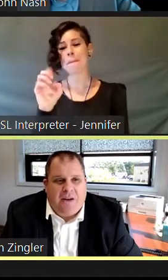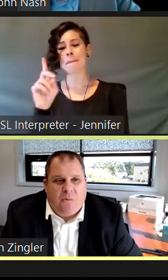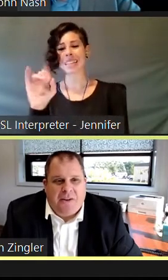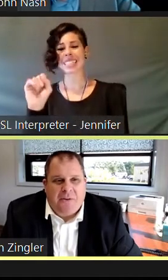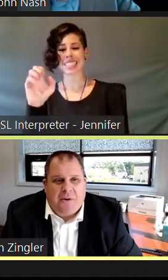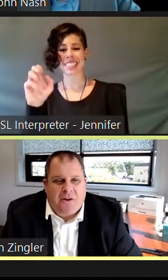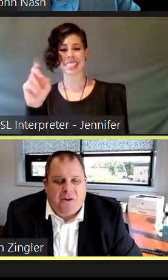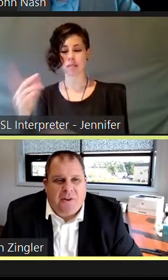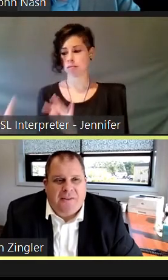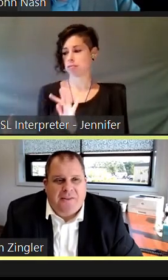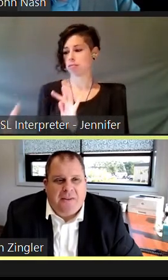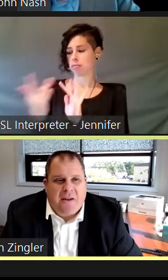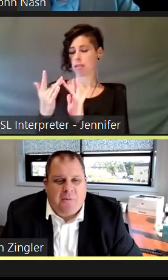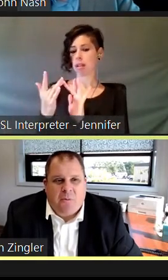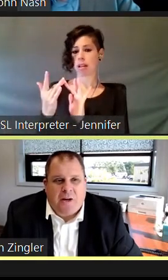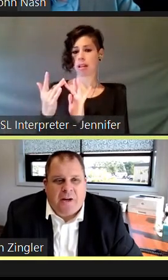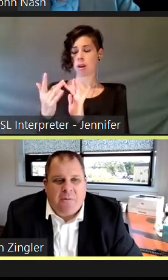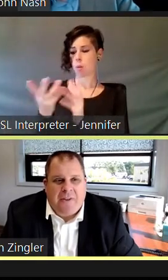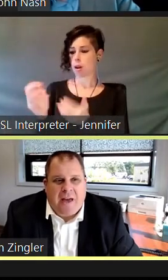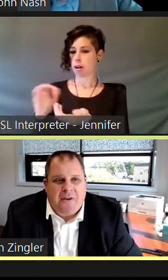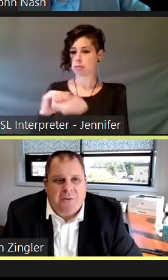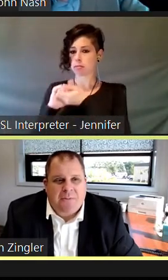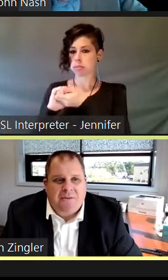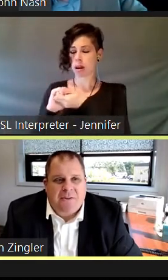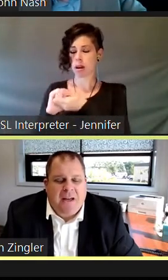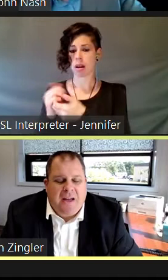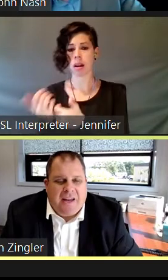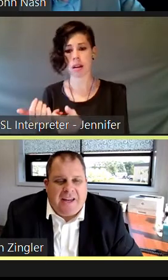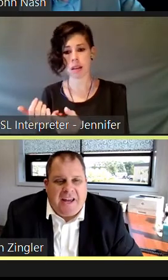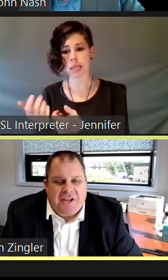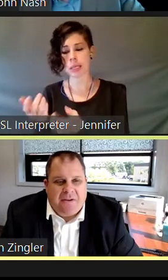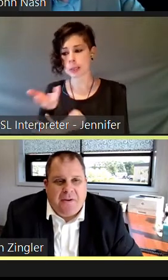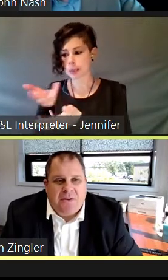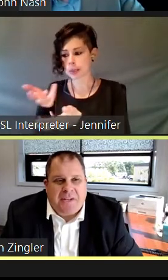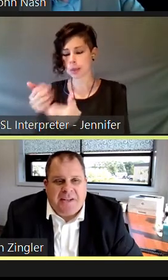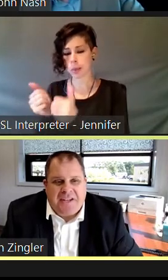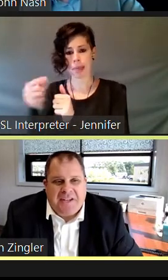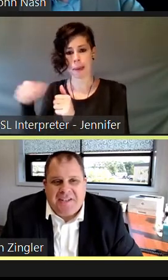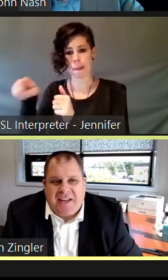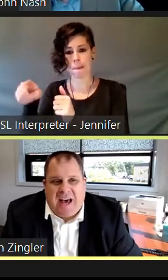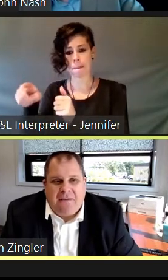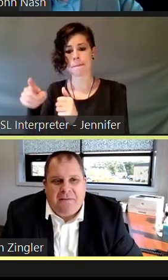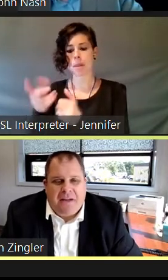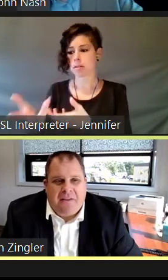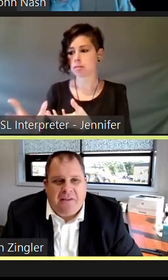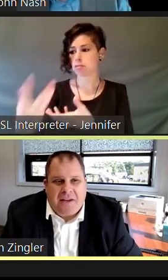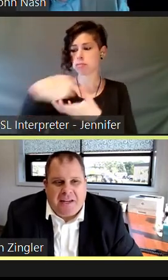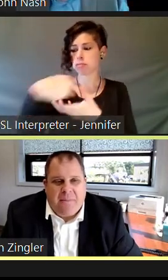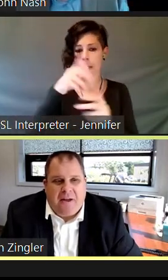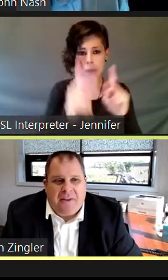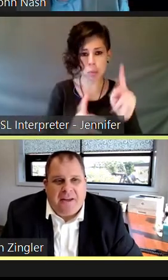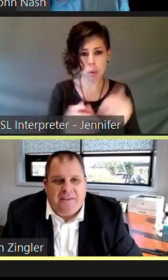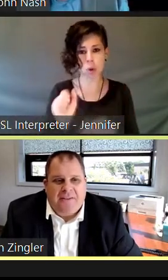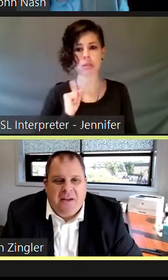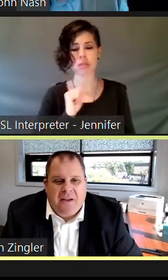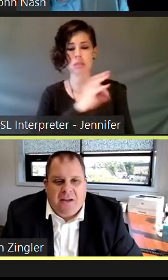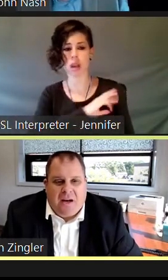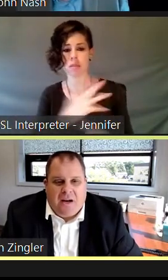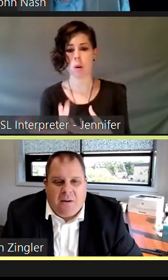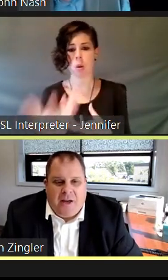and wanted to partner with us, and we were working with them in terms of engaging folks, engaging staff, and thinking about